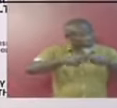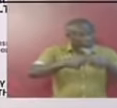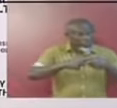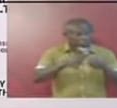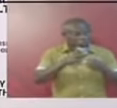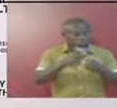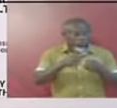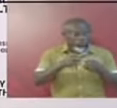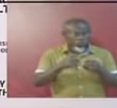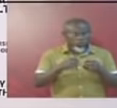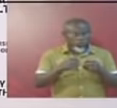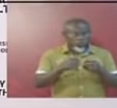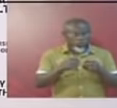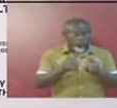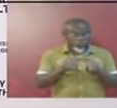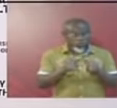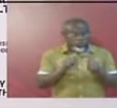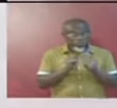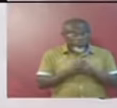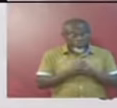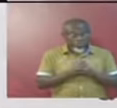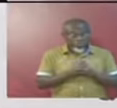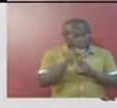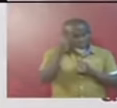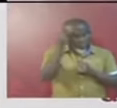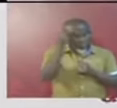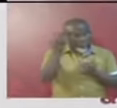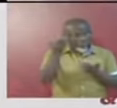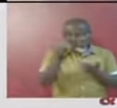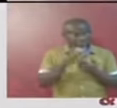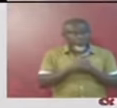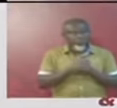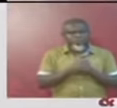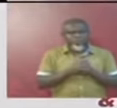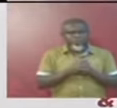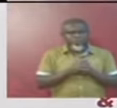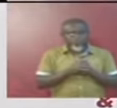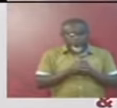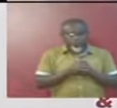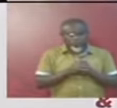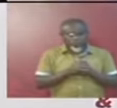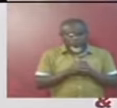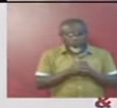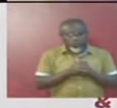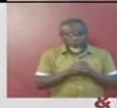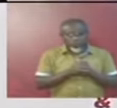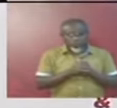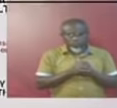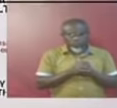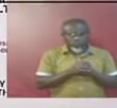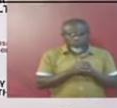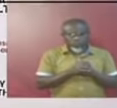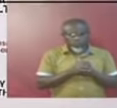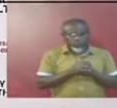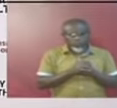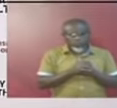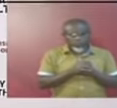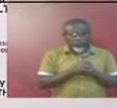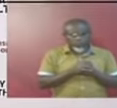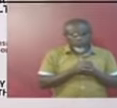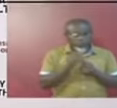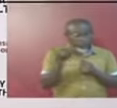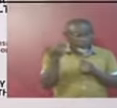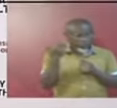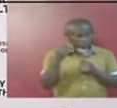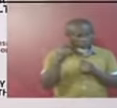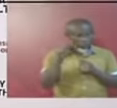the hypertension, the prevalence was 9%, the cardiovascular disease was 23%. Okay, thank you very much, CMO, for that